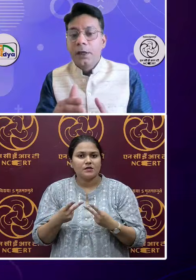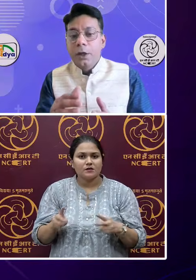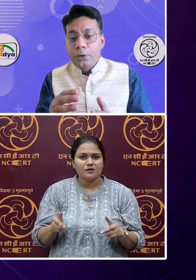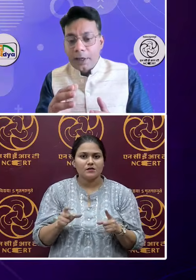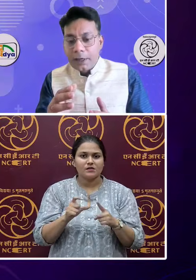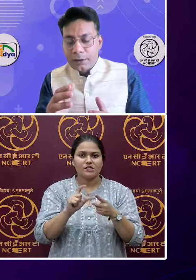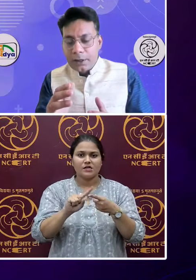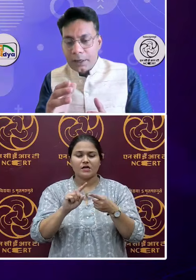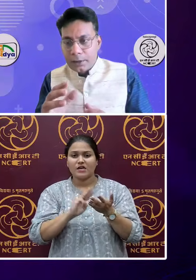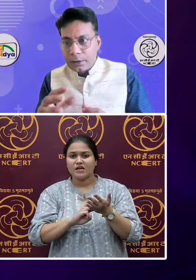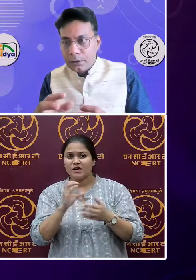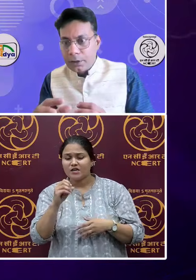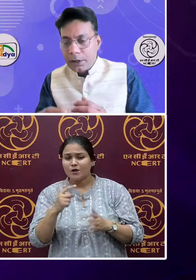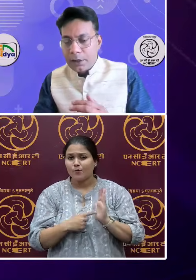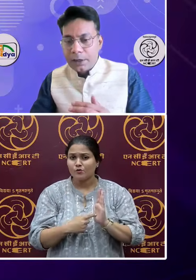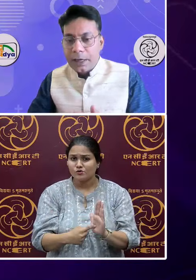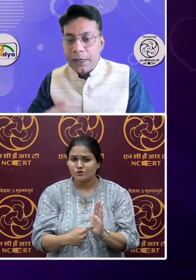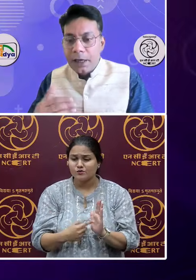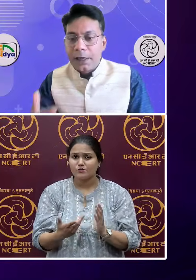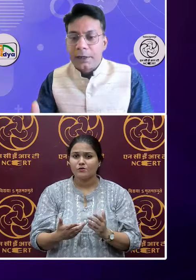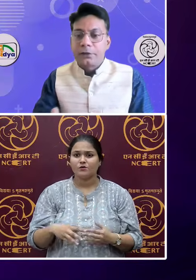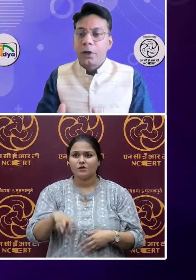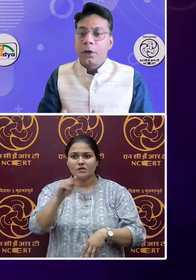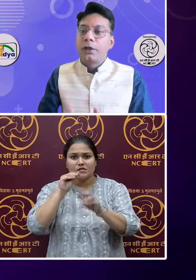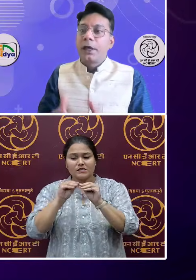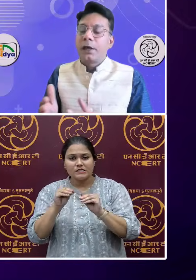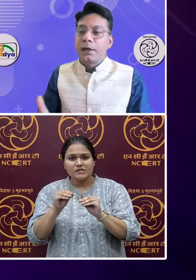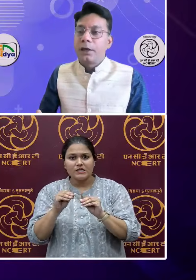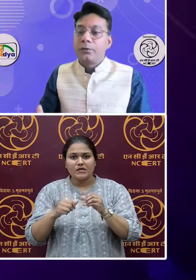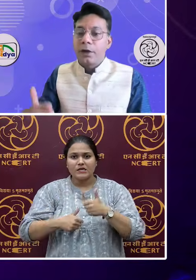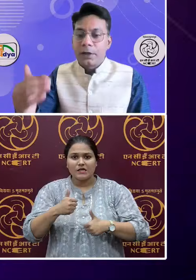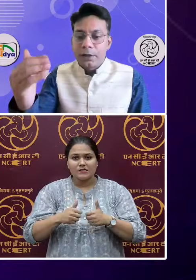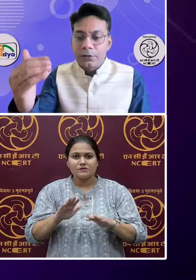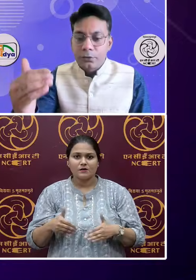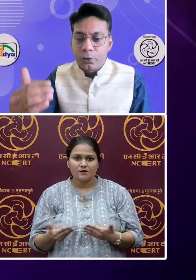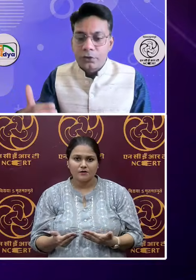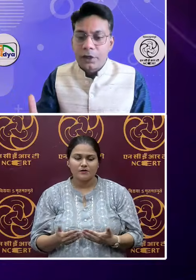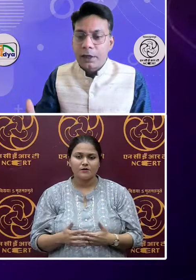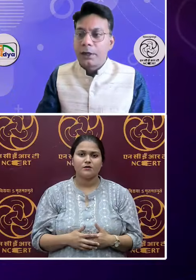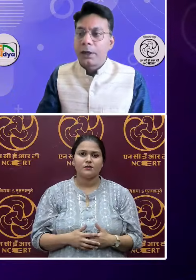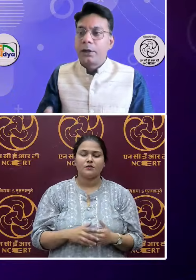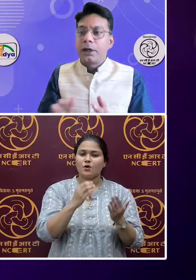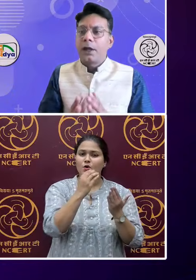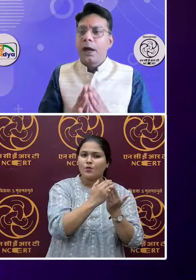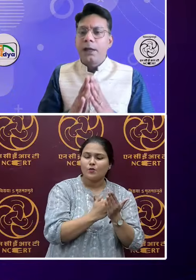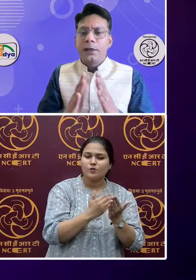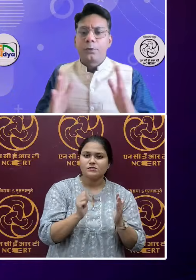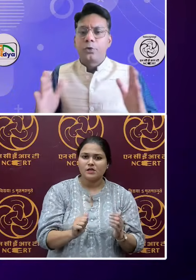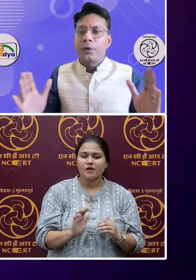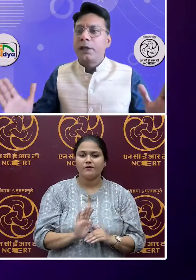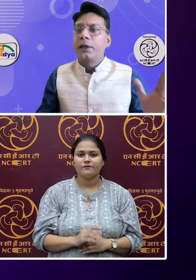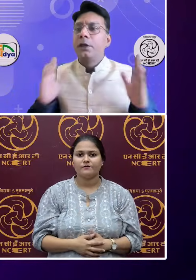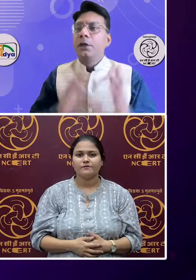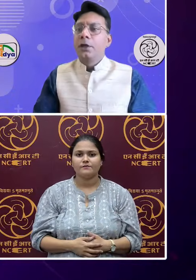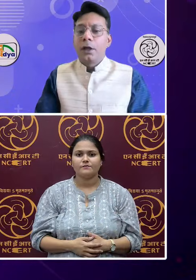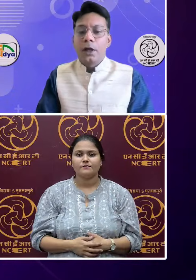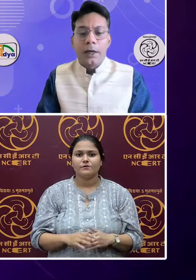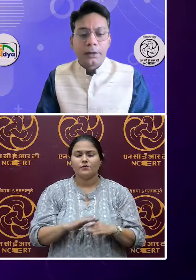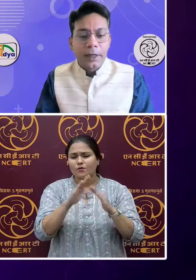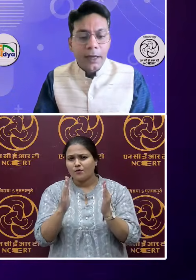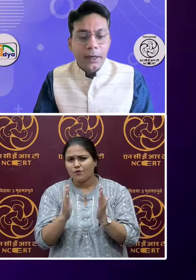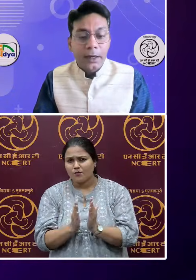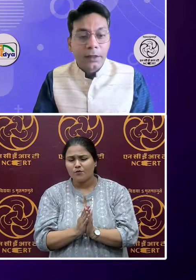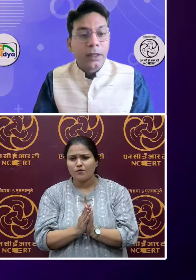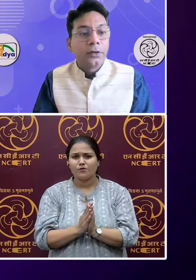profile, their learning analytics, how they are learning, what are the scores they are getting. All the profiling